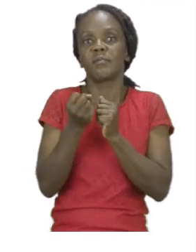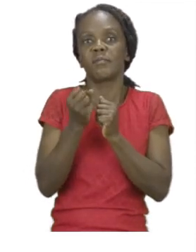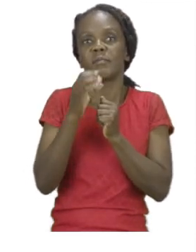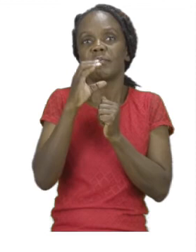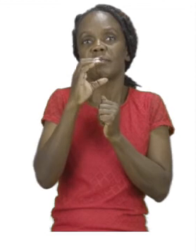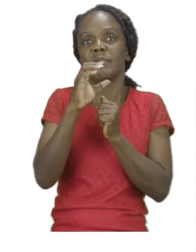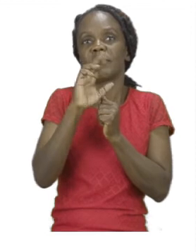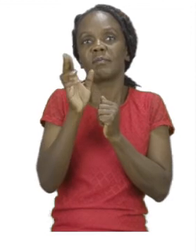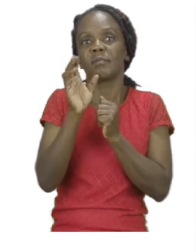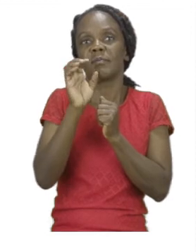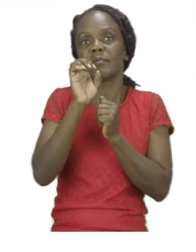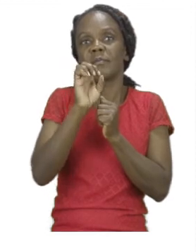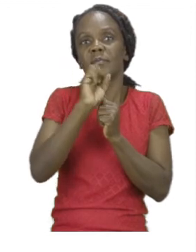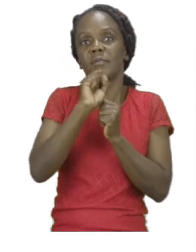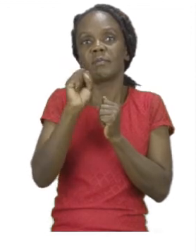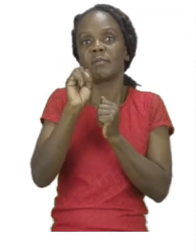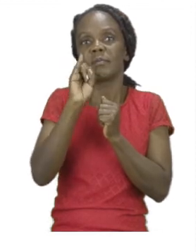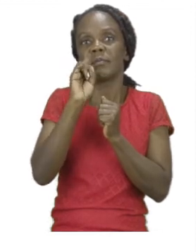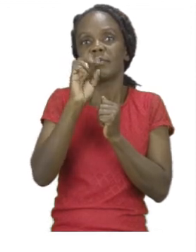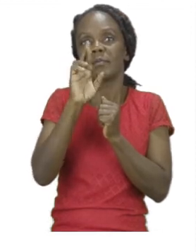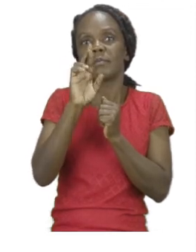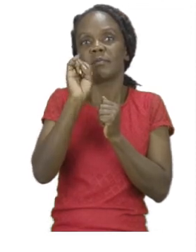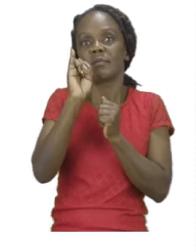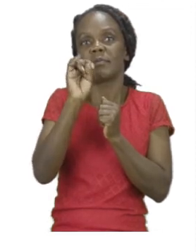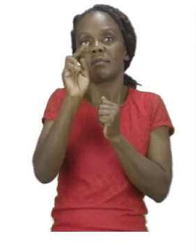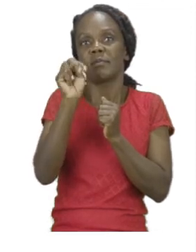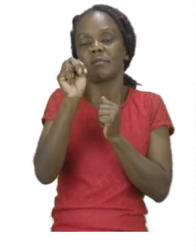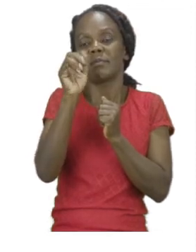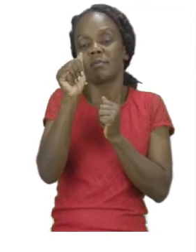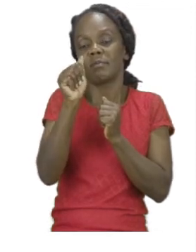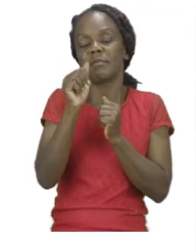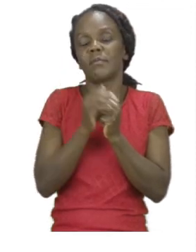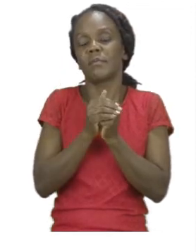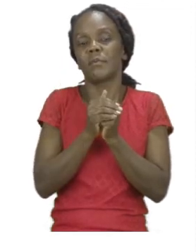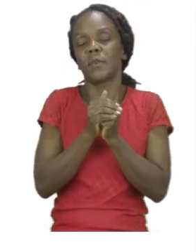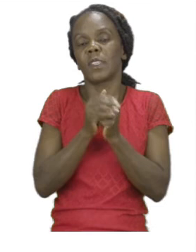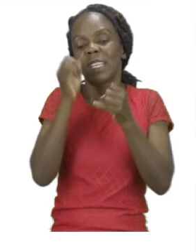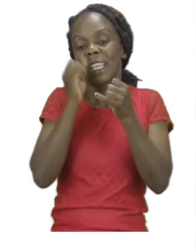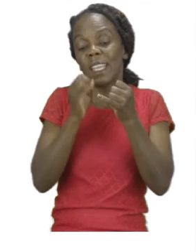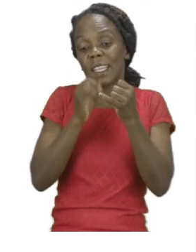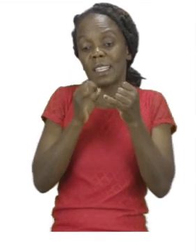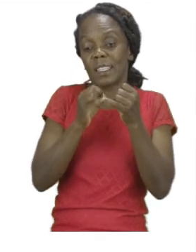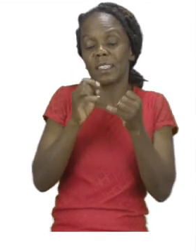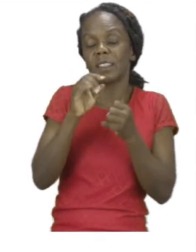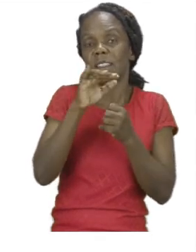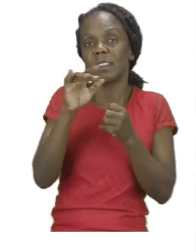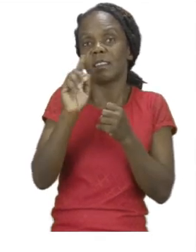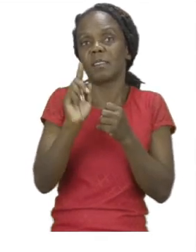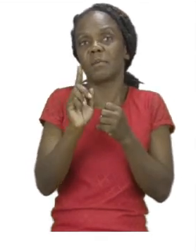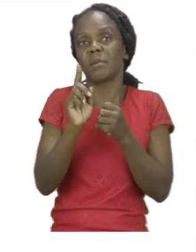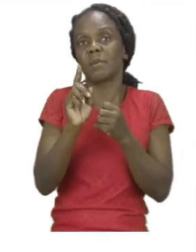Does the name Chesrina have the same ending as Marina?